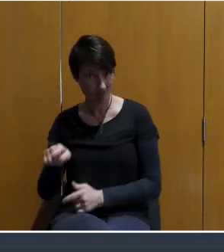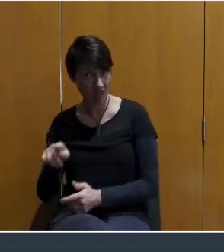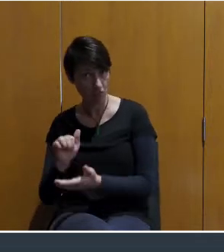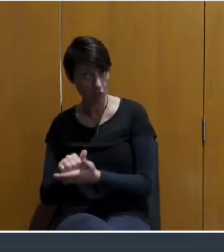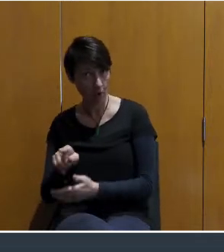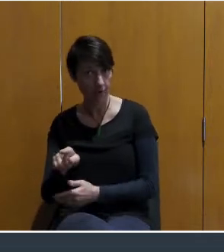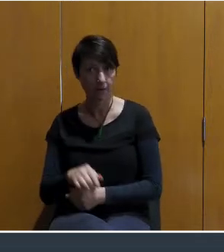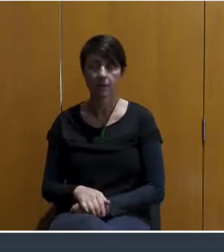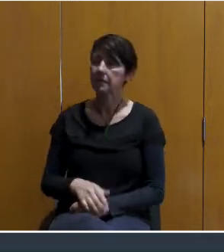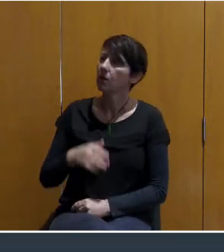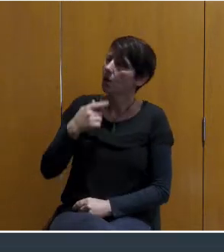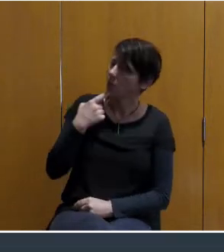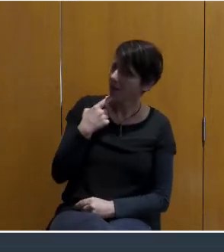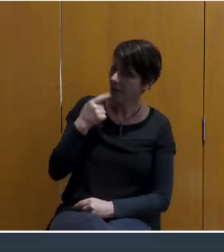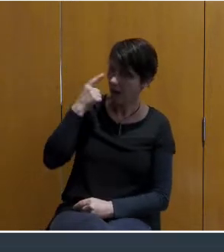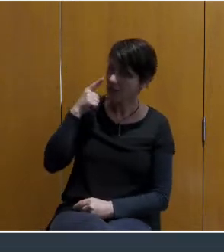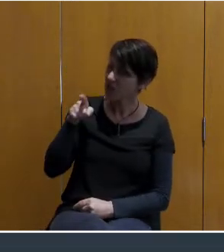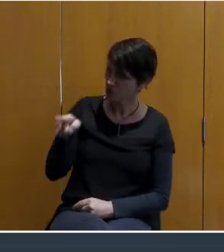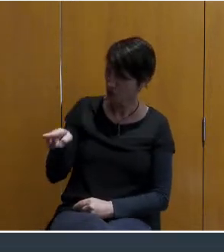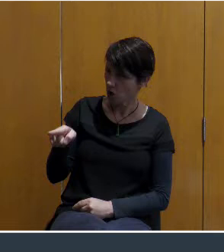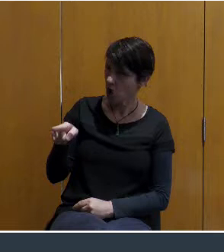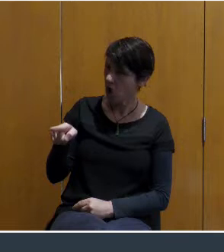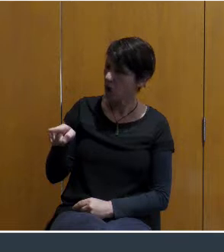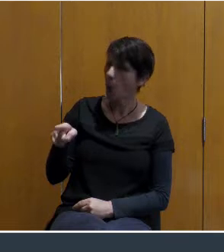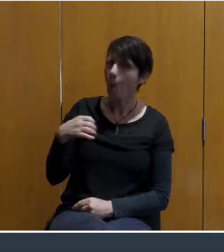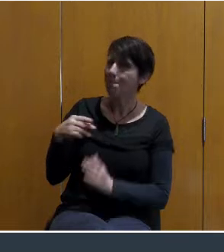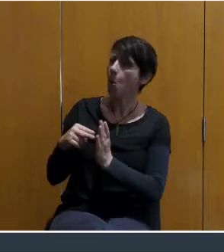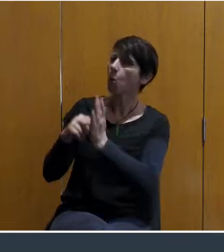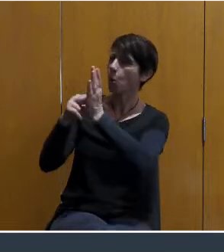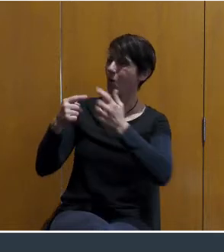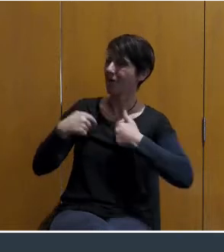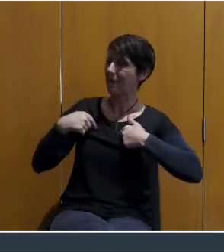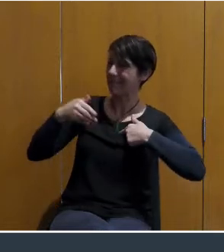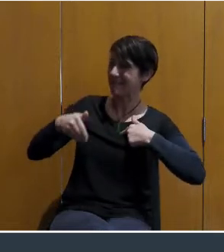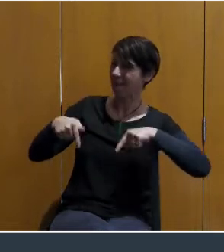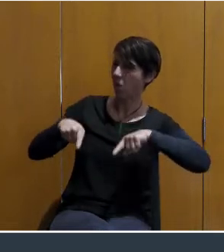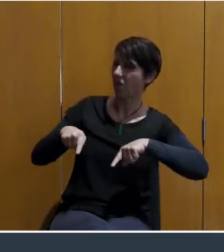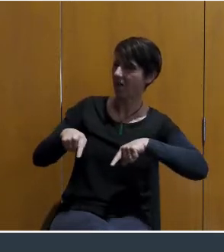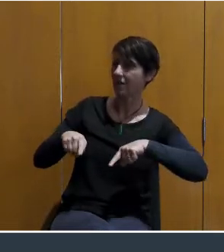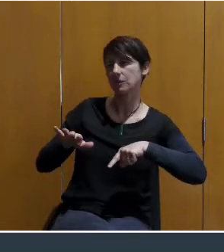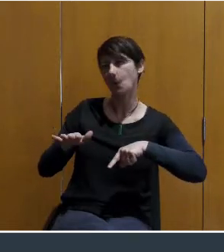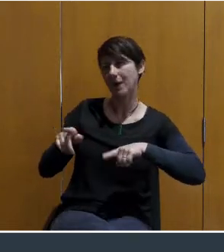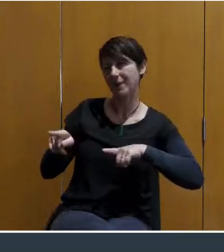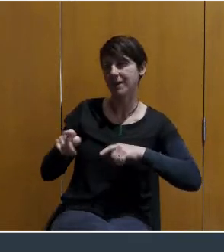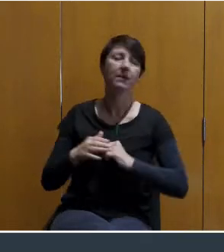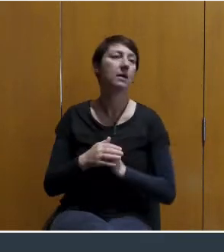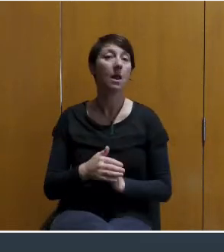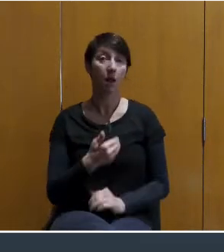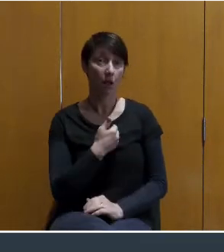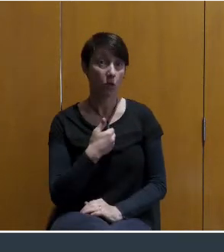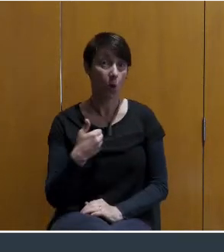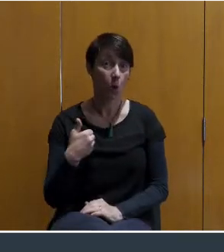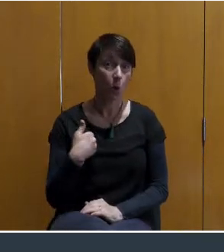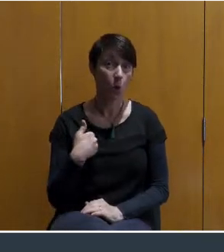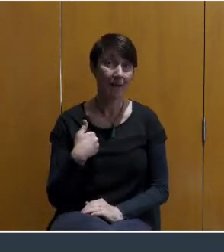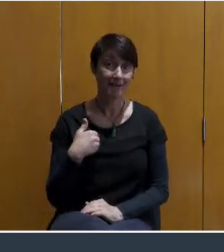little bit more northern than us, so you might have earlier nests. The earliest nest I've ever heard of in New Zealand is in